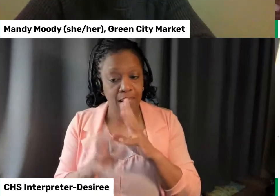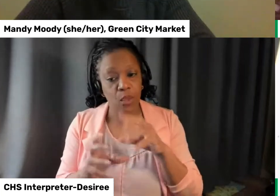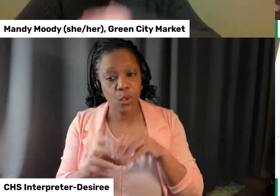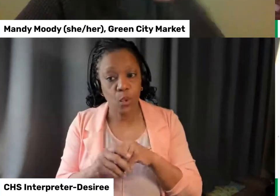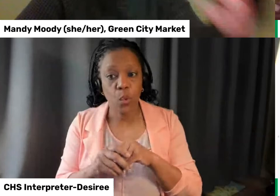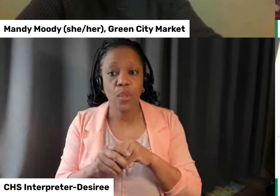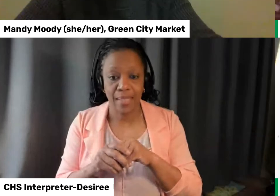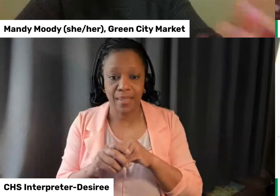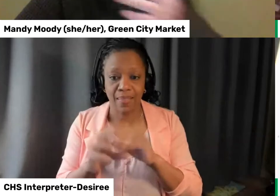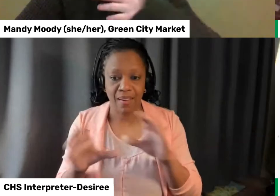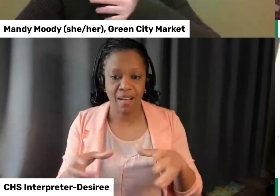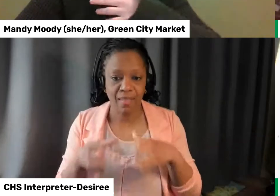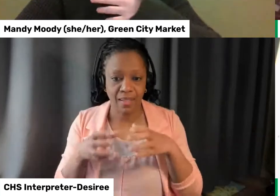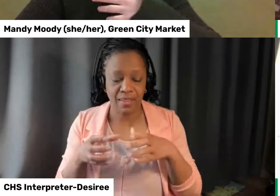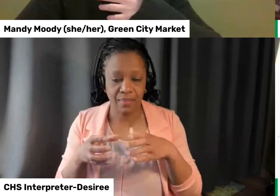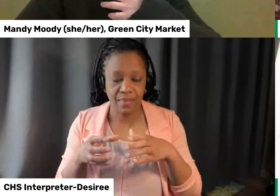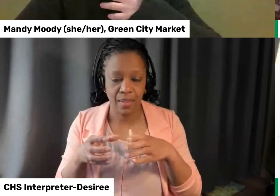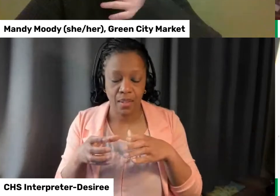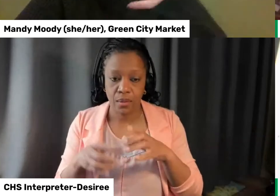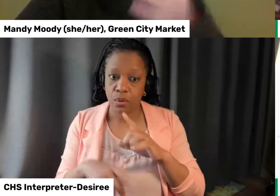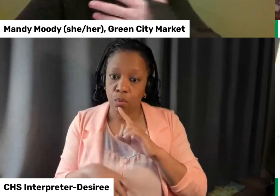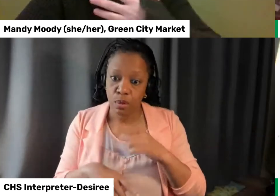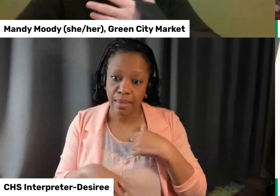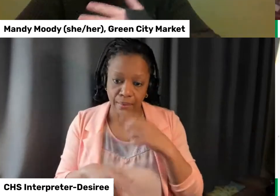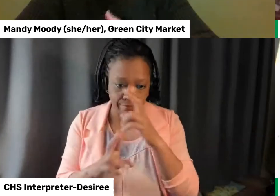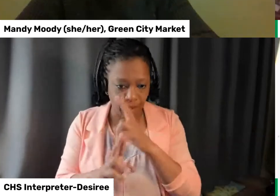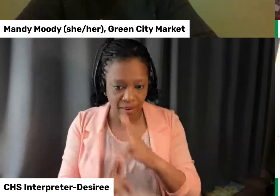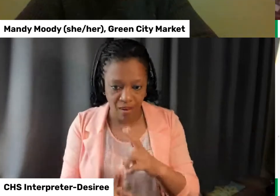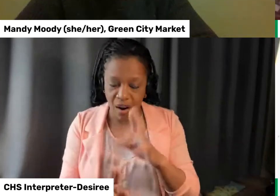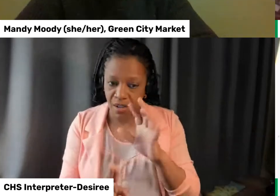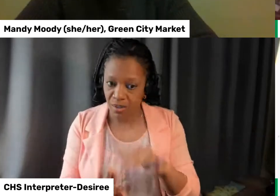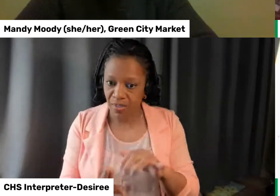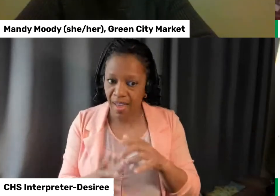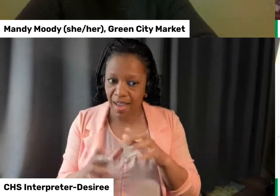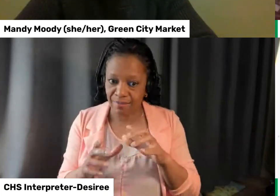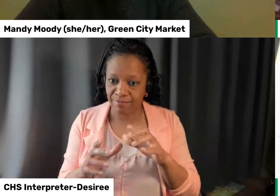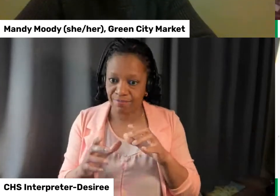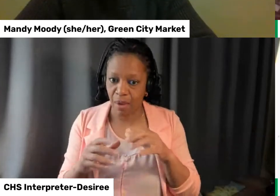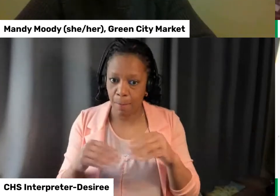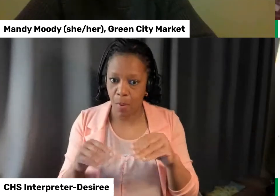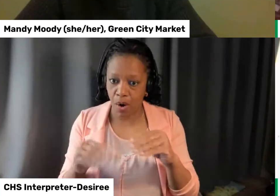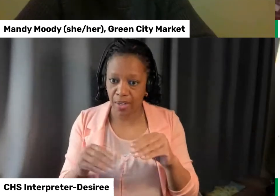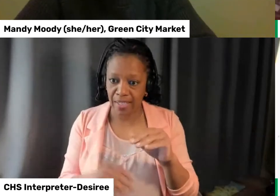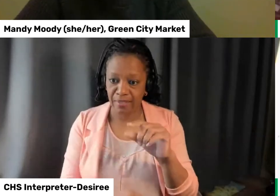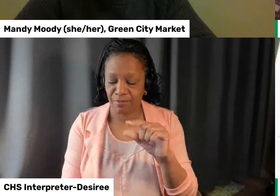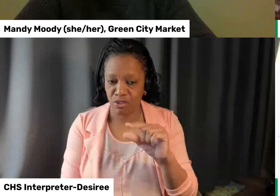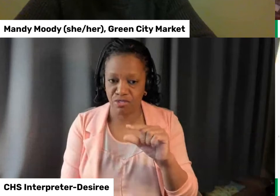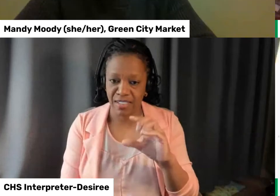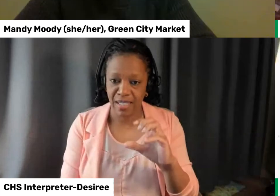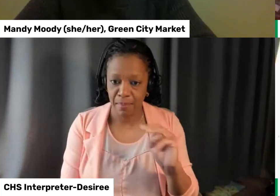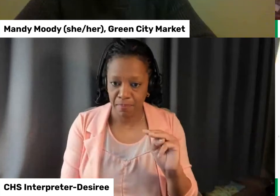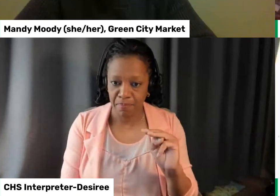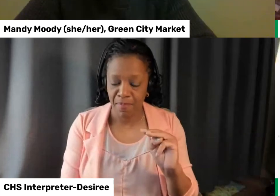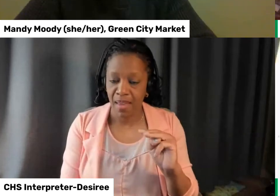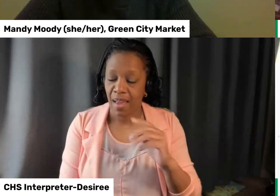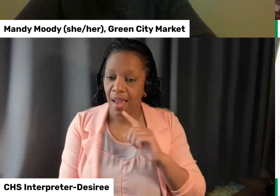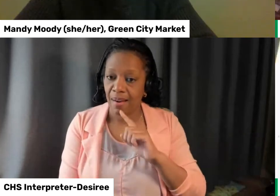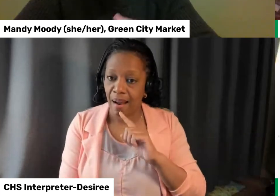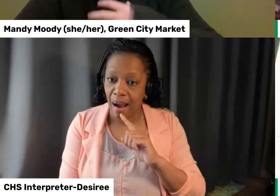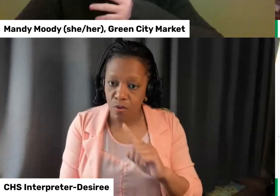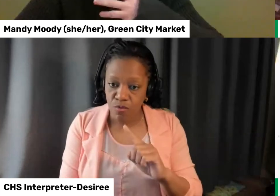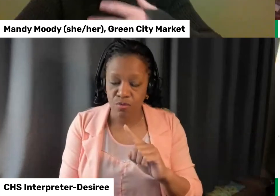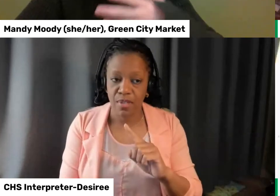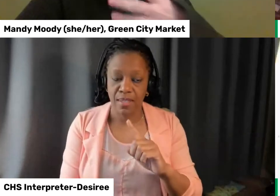this work, to Green City Market, to being in this environment. And I definitely credit the collective